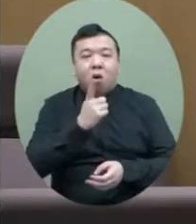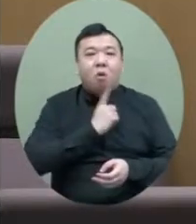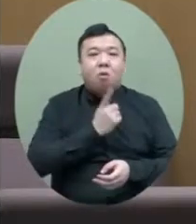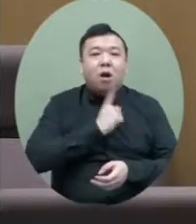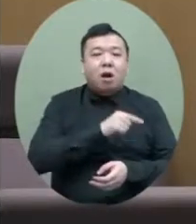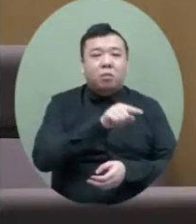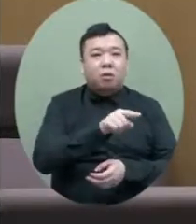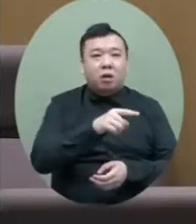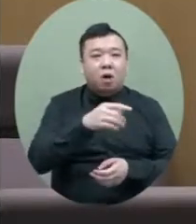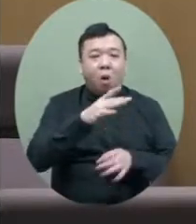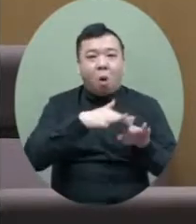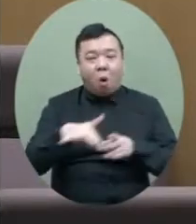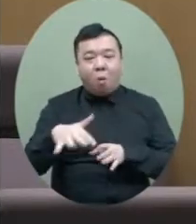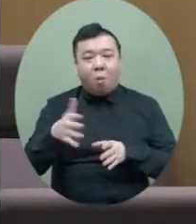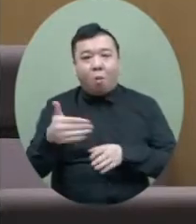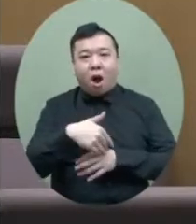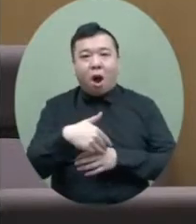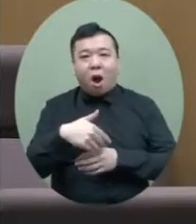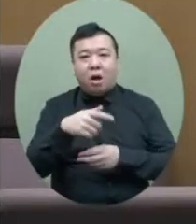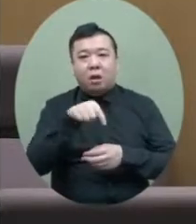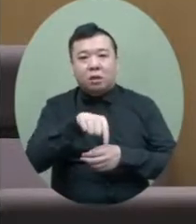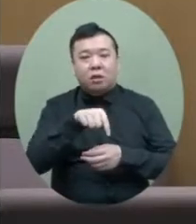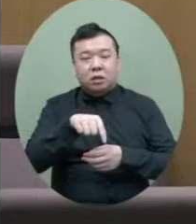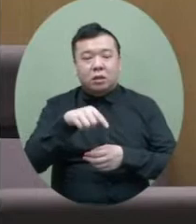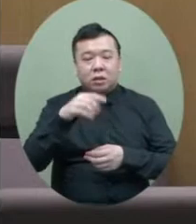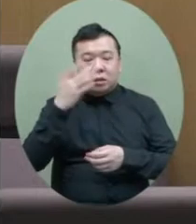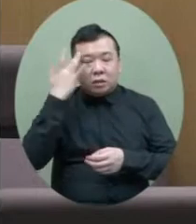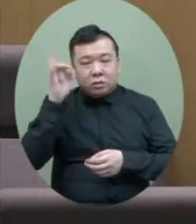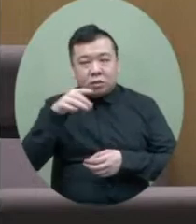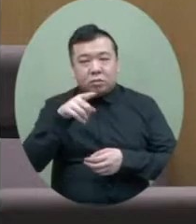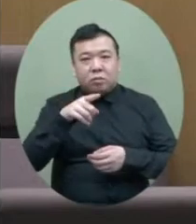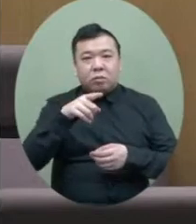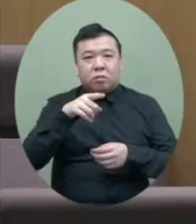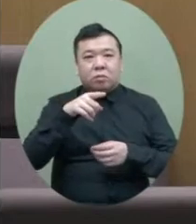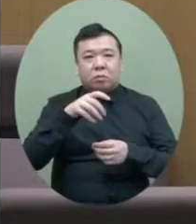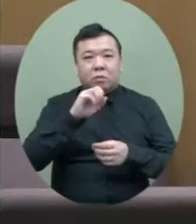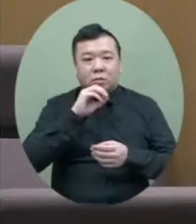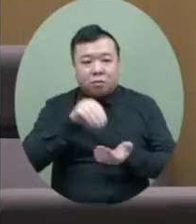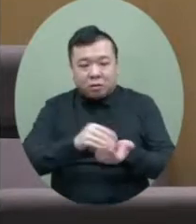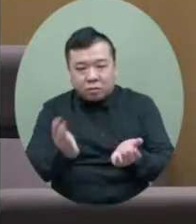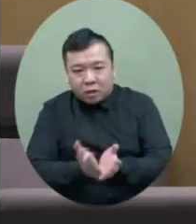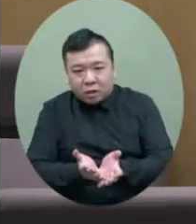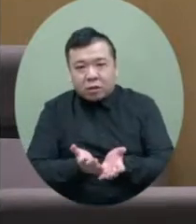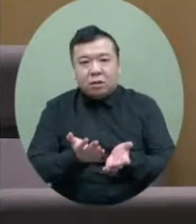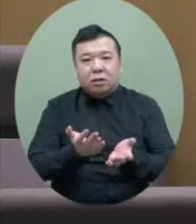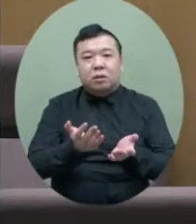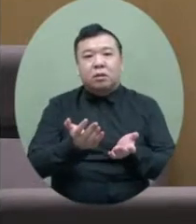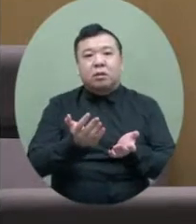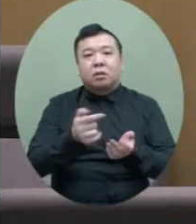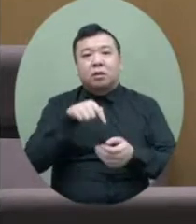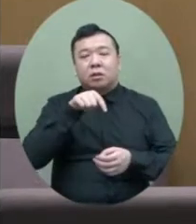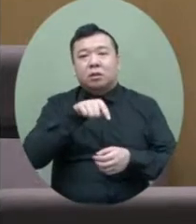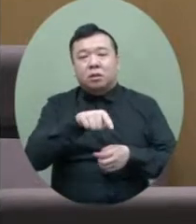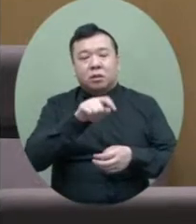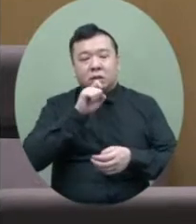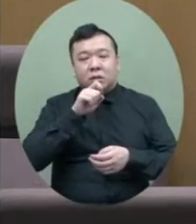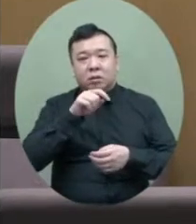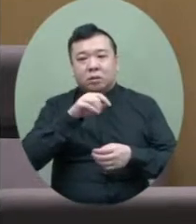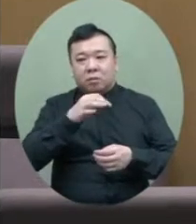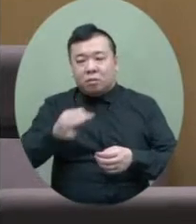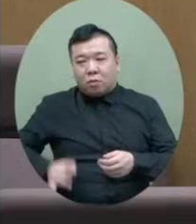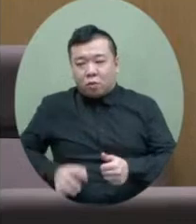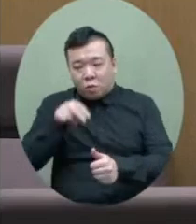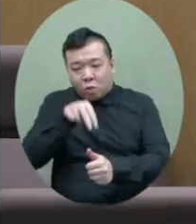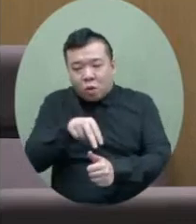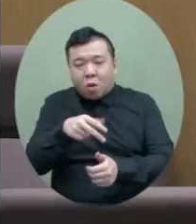person stay in quarantine hotel? And in Hong Kong, there's a hotel that have seen security staff confirmed,